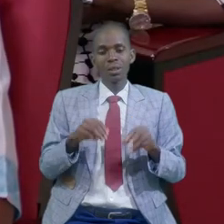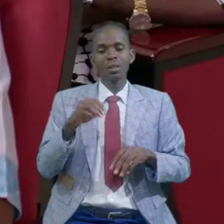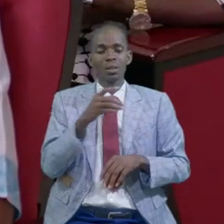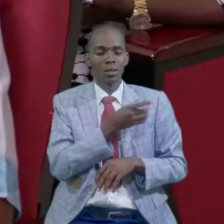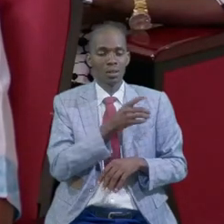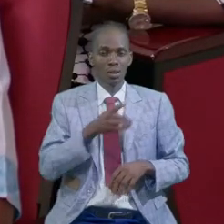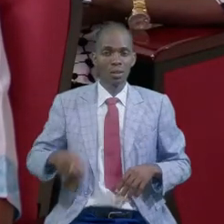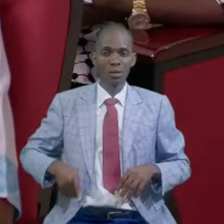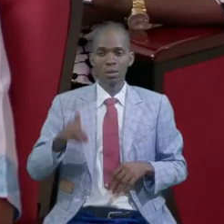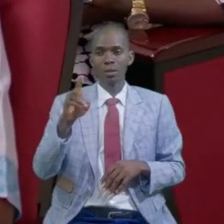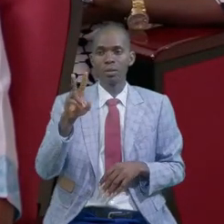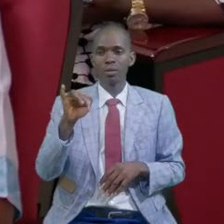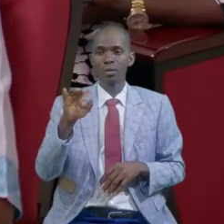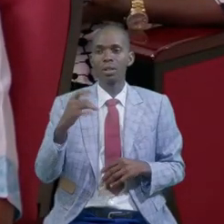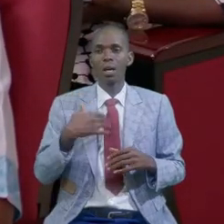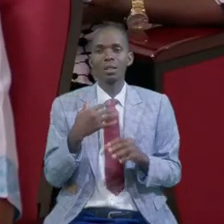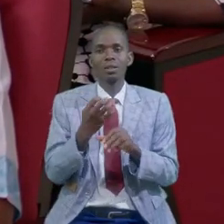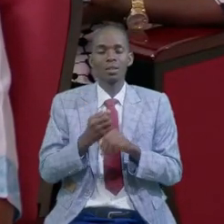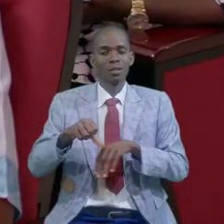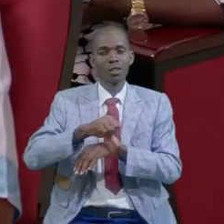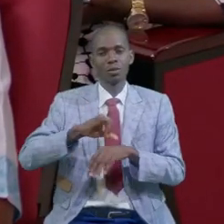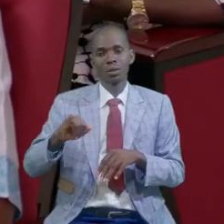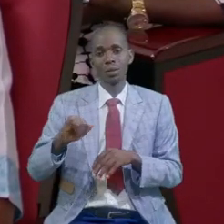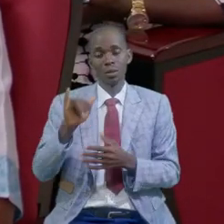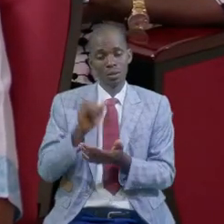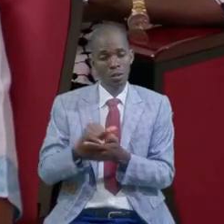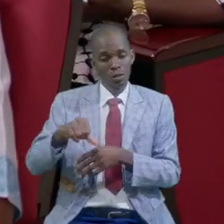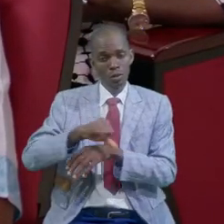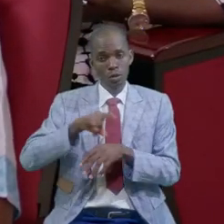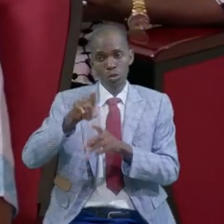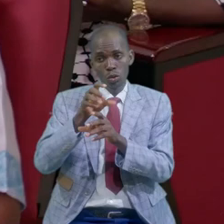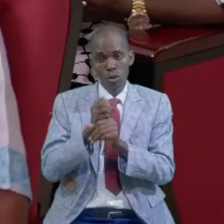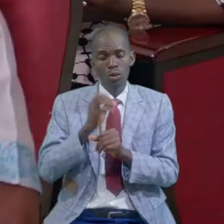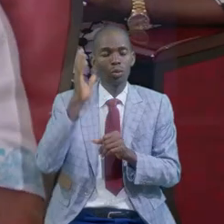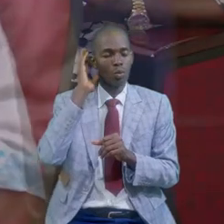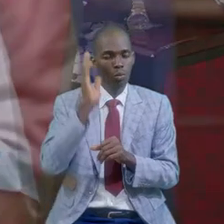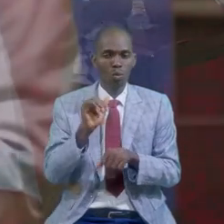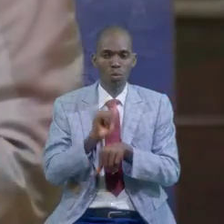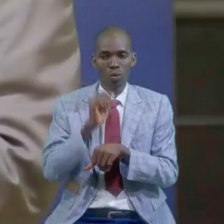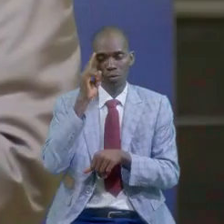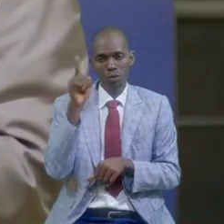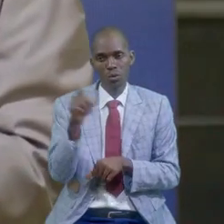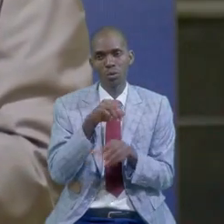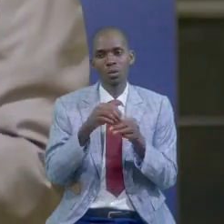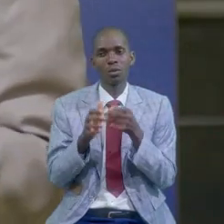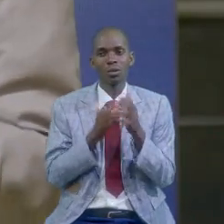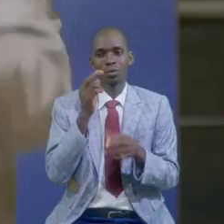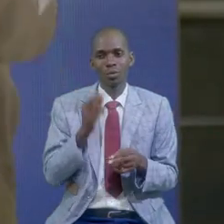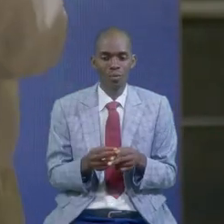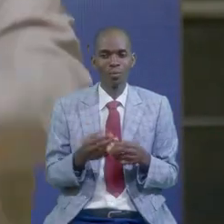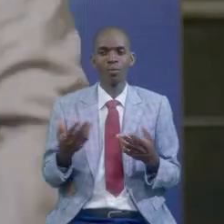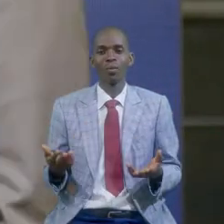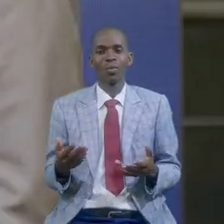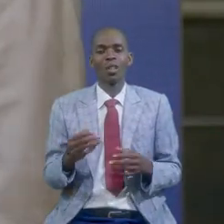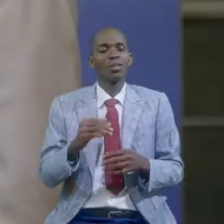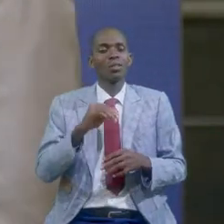you. Then he took the sling. It doesn't take much to kill giant Goliath.